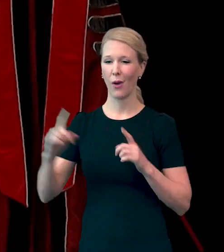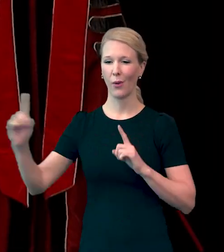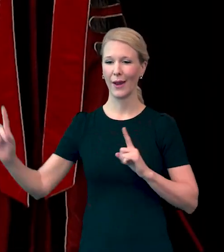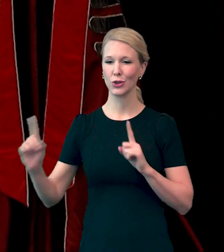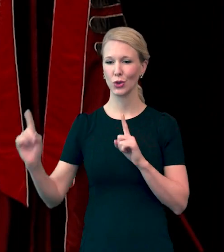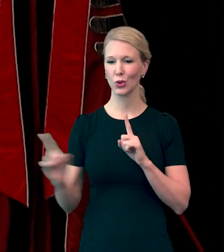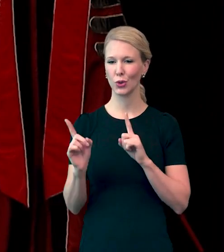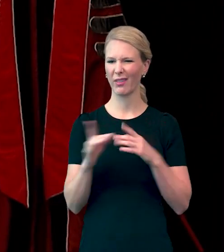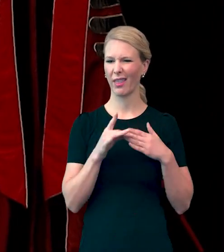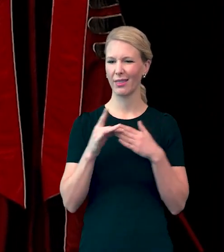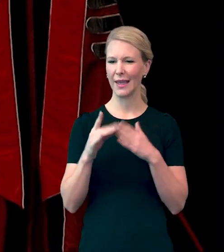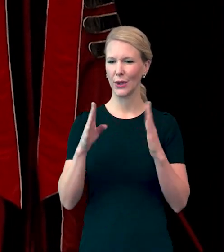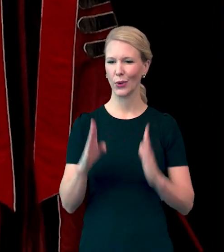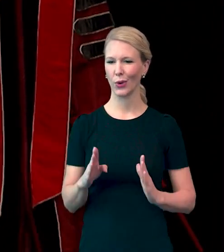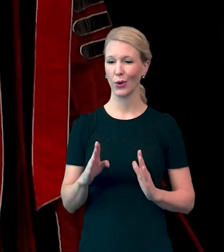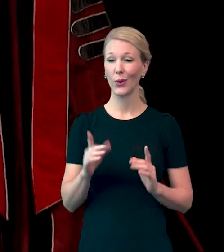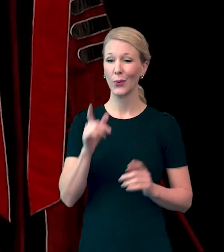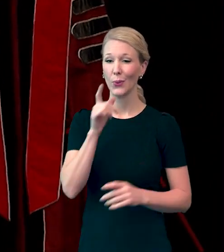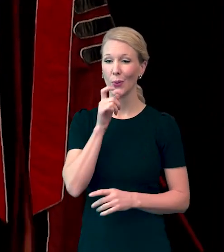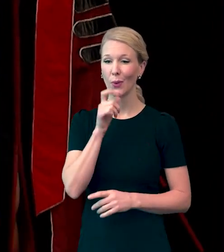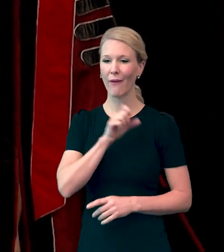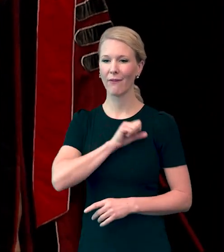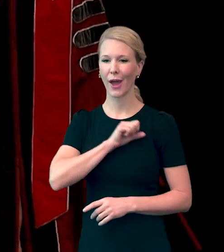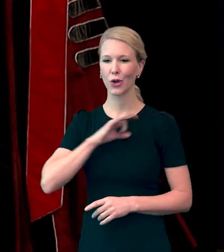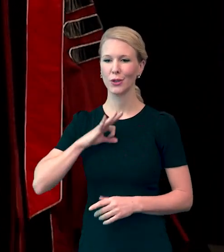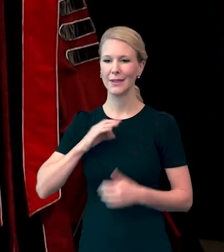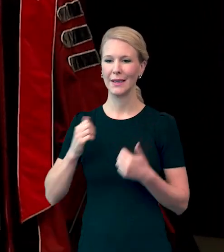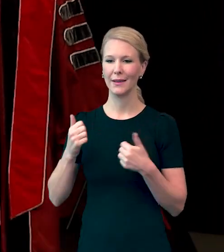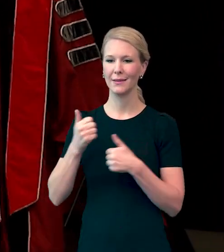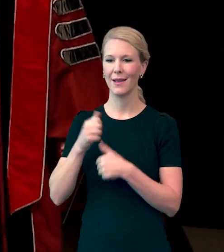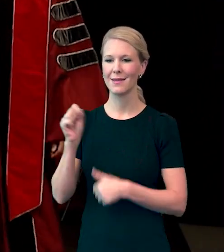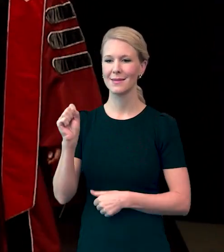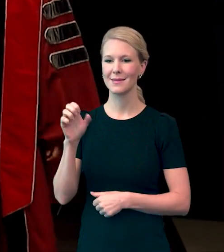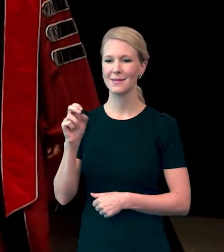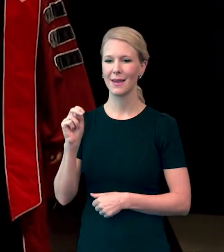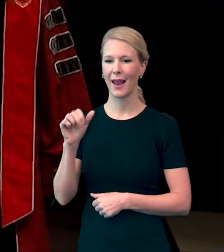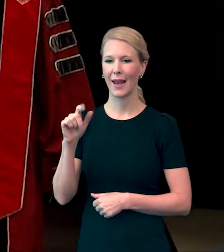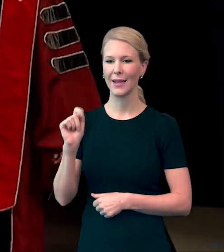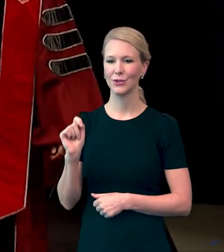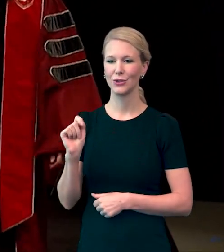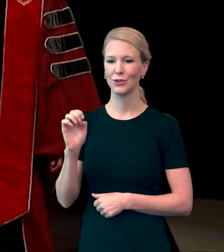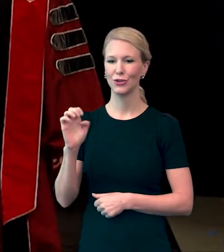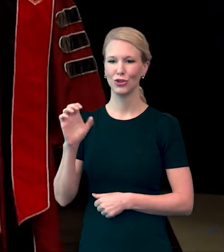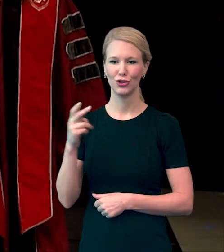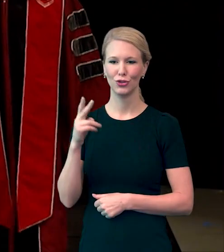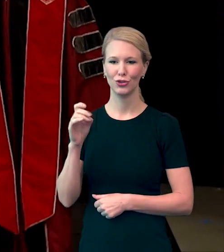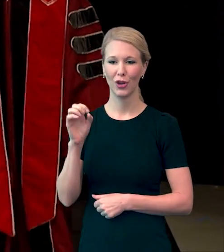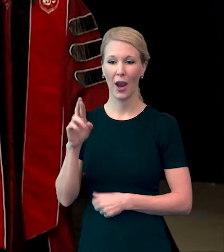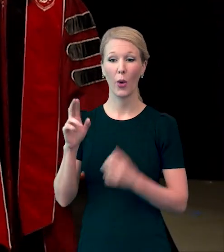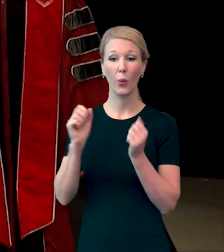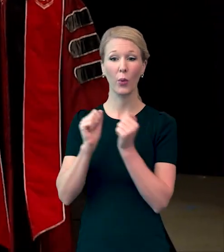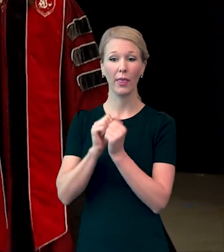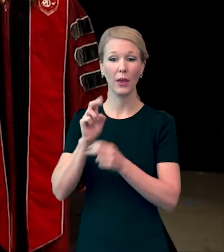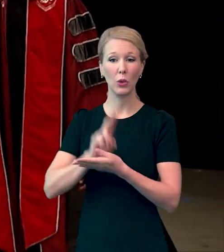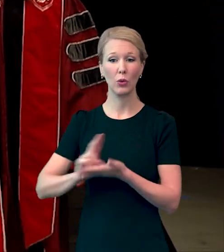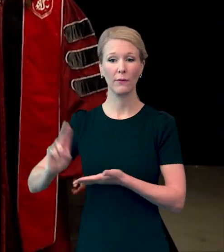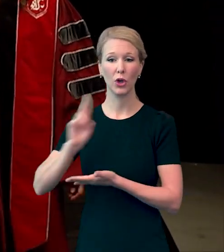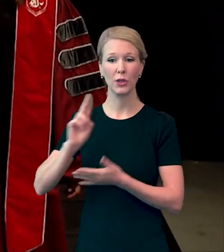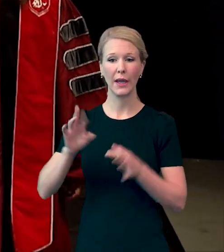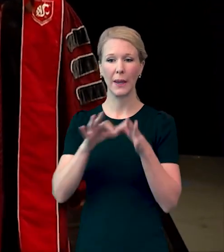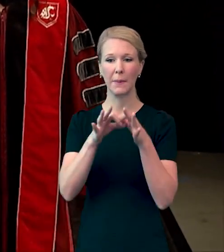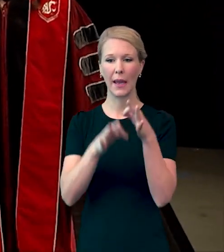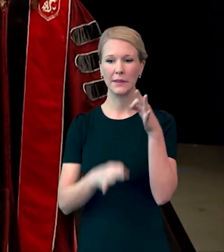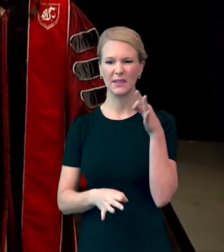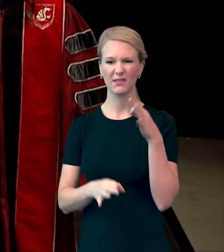Entering the Coliseum and leading the processional is Faculty Senate Chair Dave Turnbull, bearing the university mace,